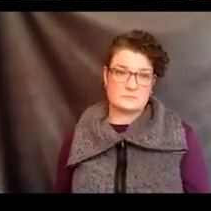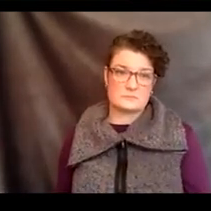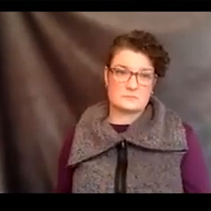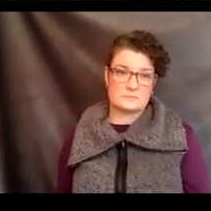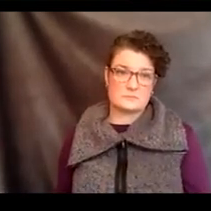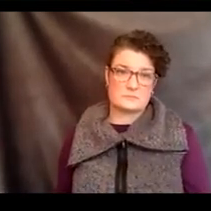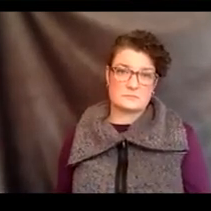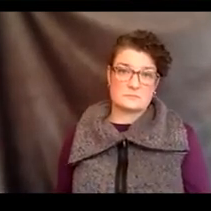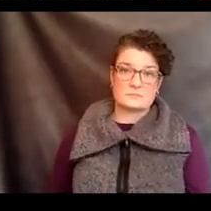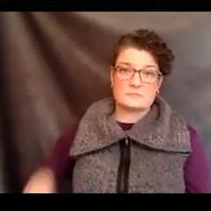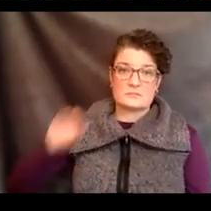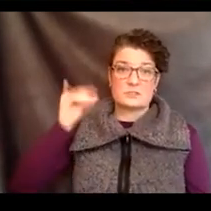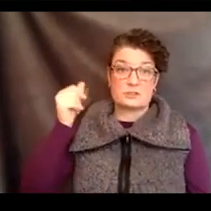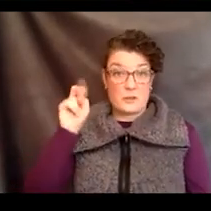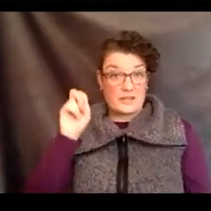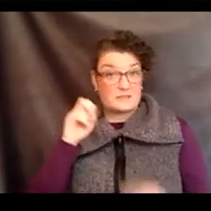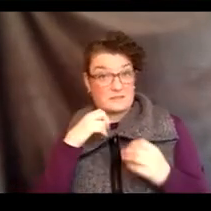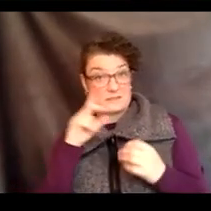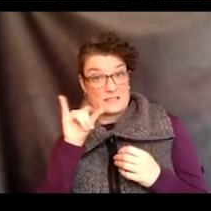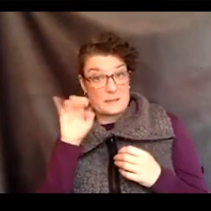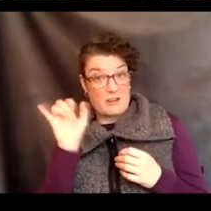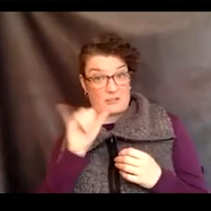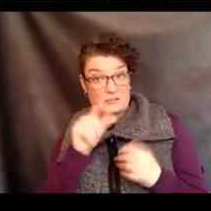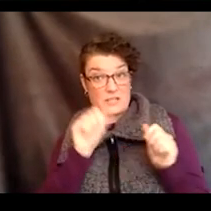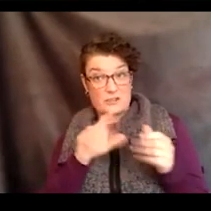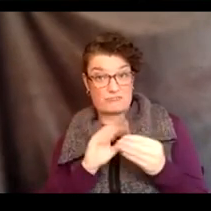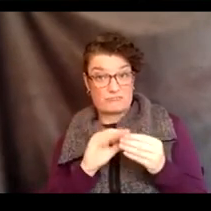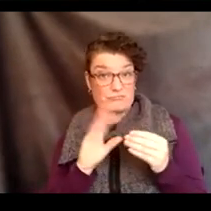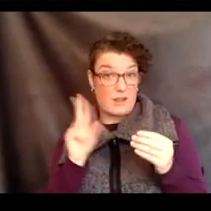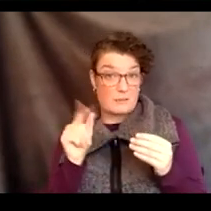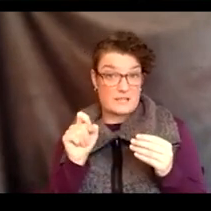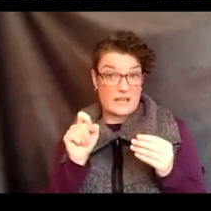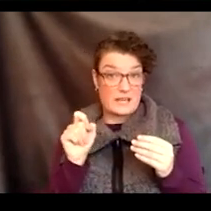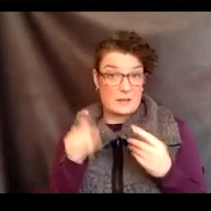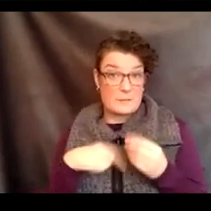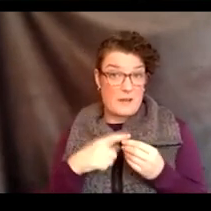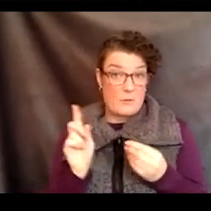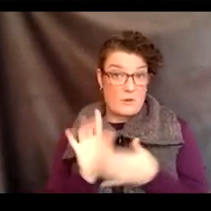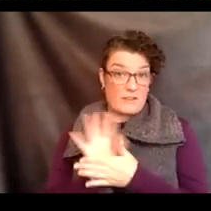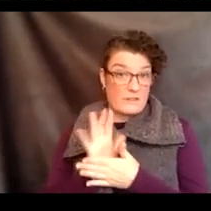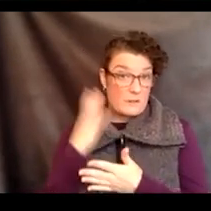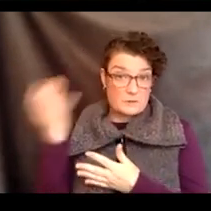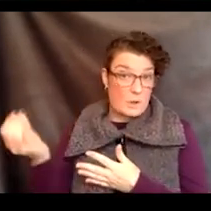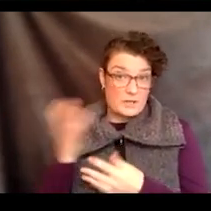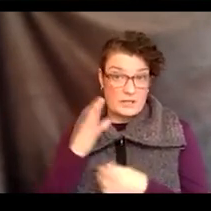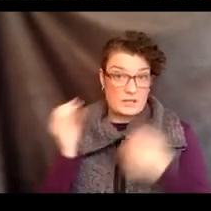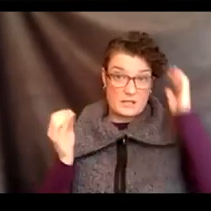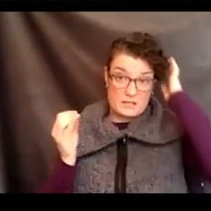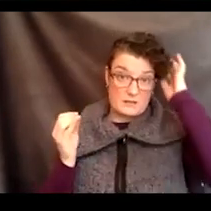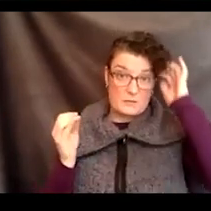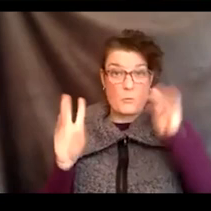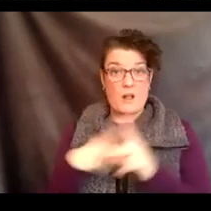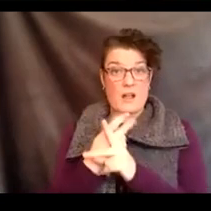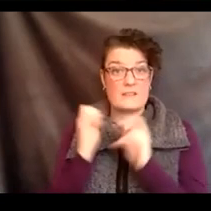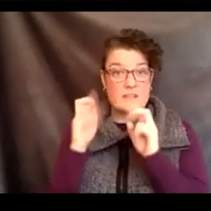So Debbie, in addition to telling us what you would like, if you could maybe give us a little update on where the film is headed and the kind of educational